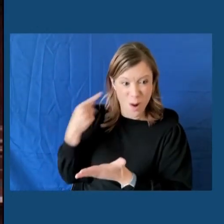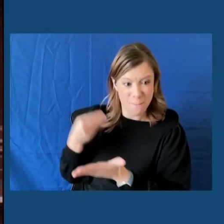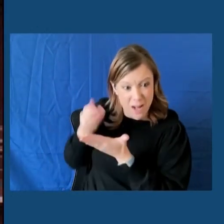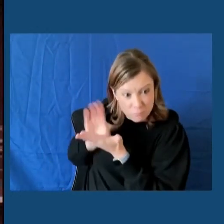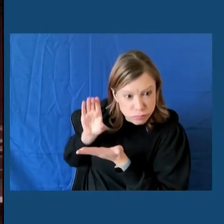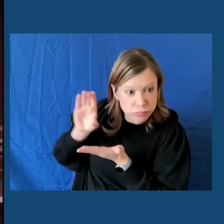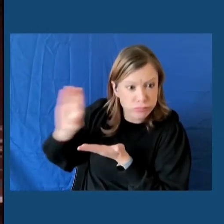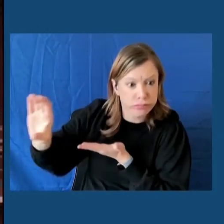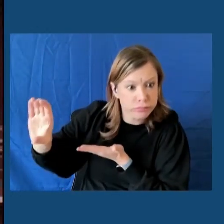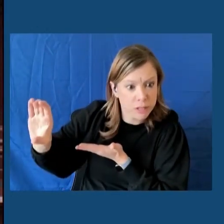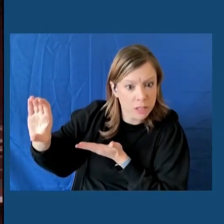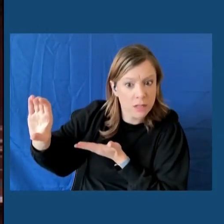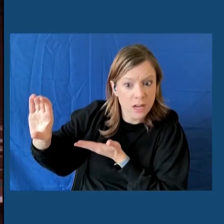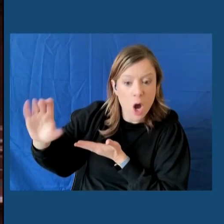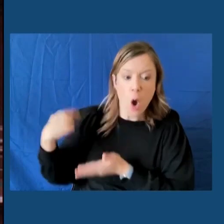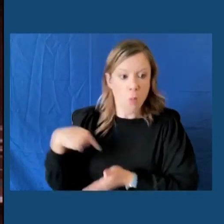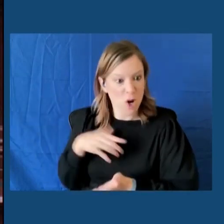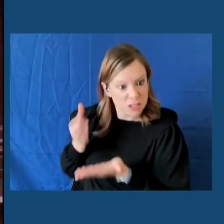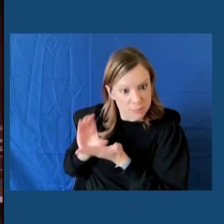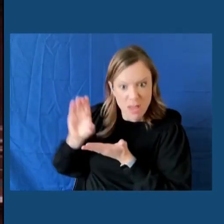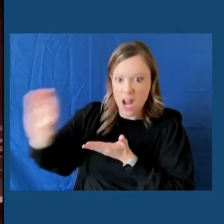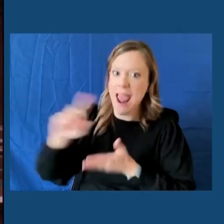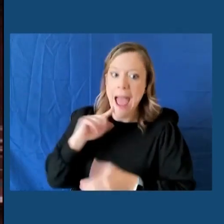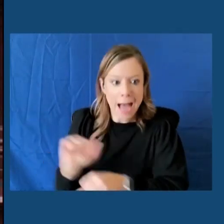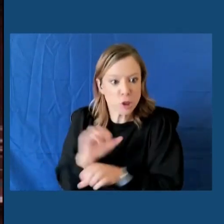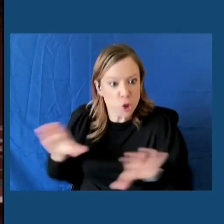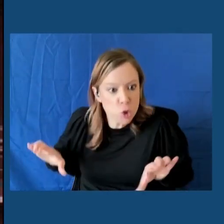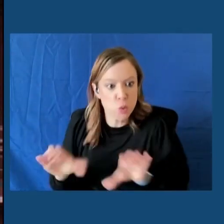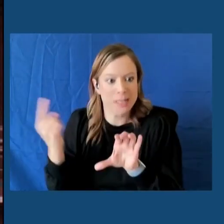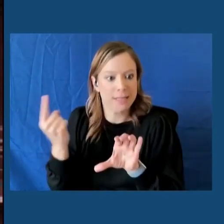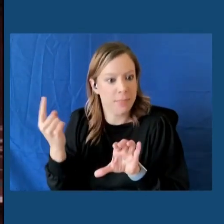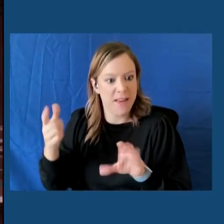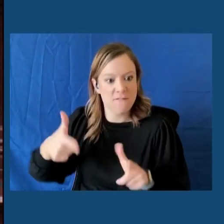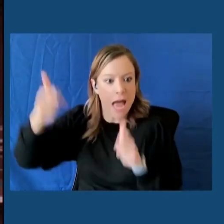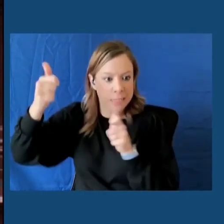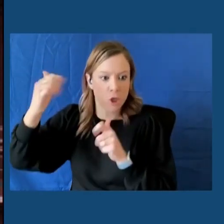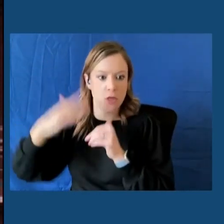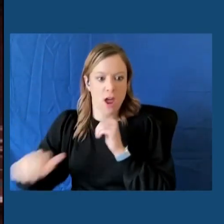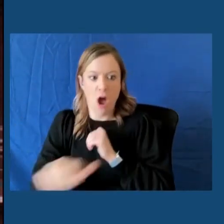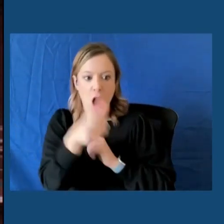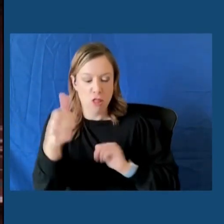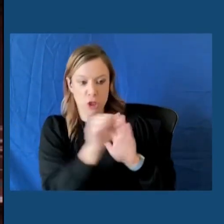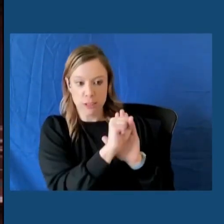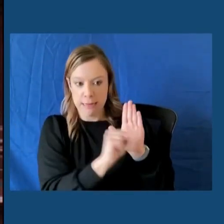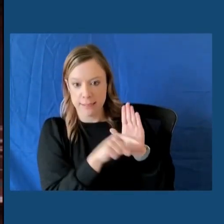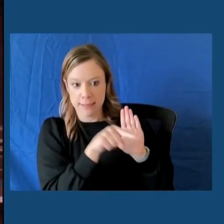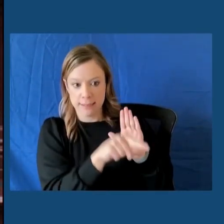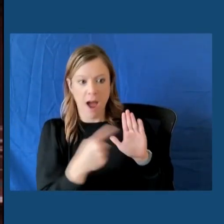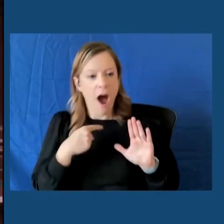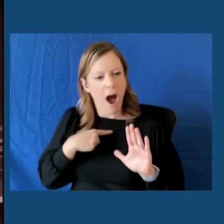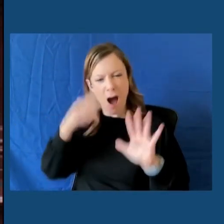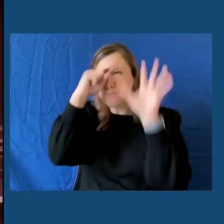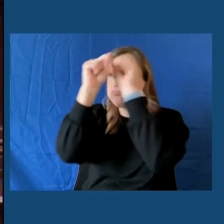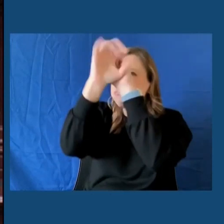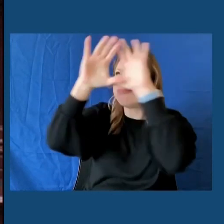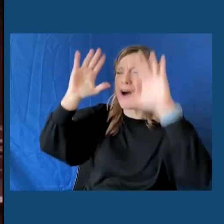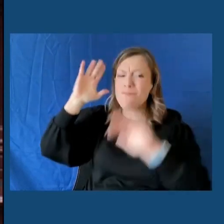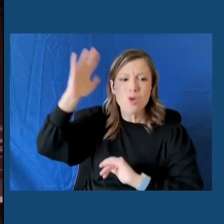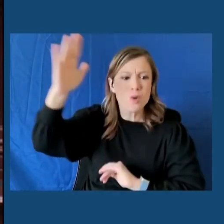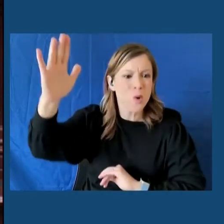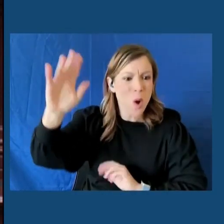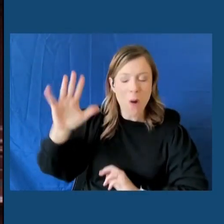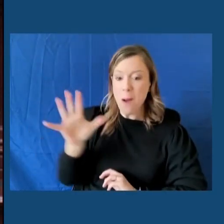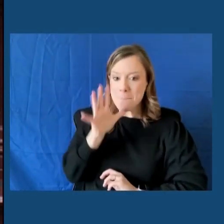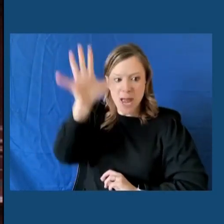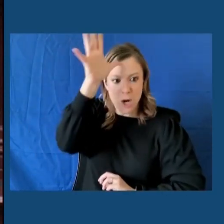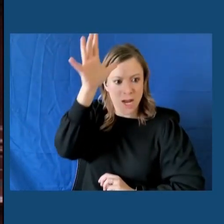I envision a future where no parent ever again has to find their child